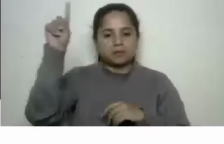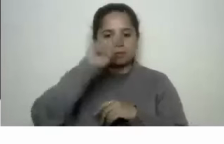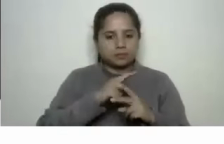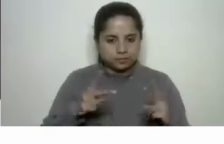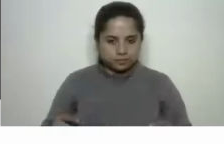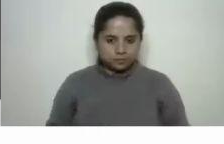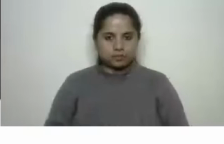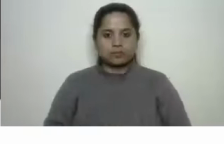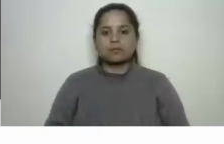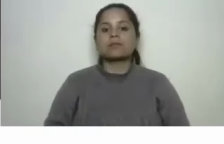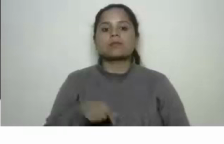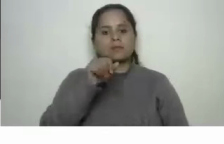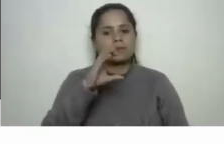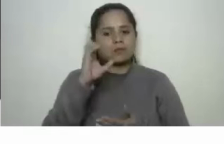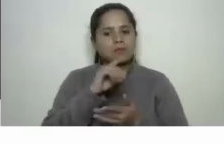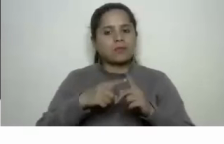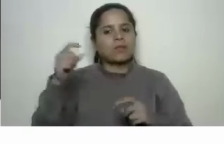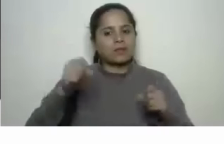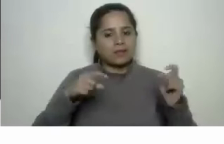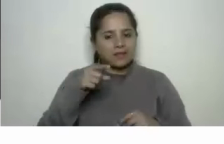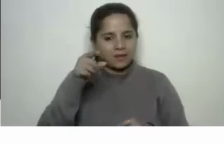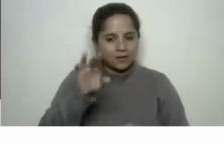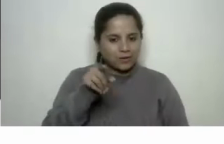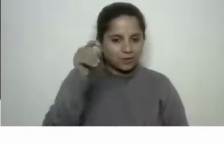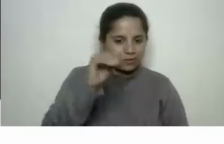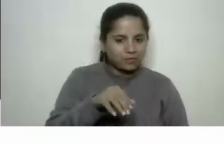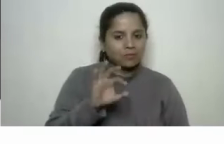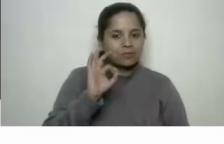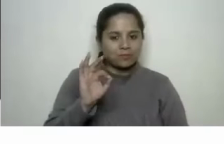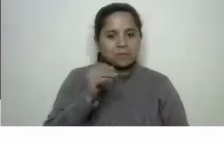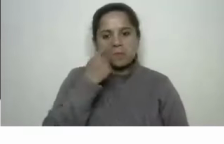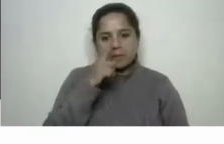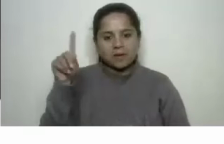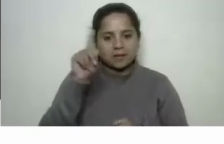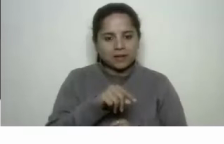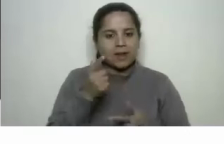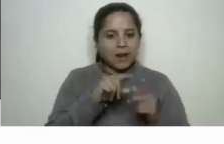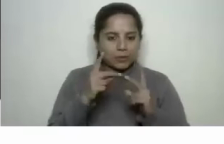do use the chat feature. Shubha Matrabhasha Divas. Wow, thank you.